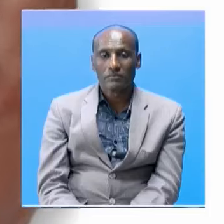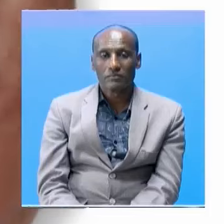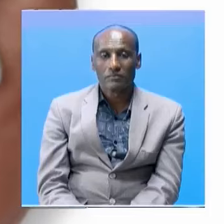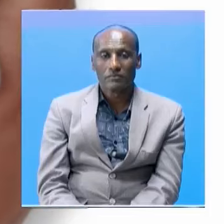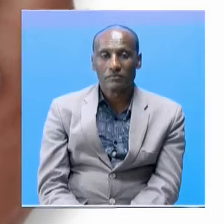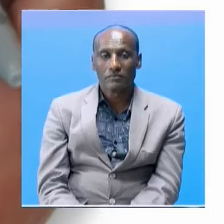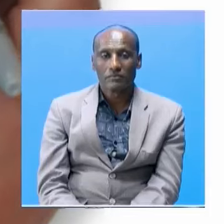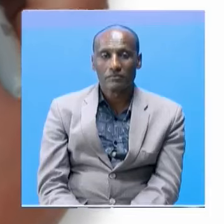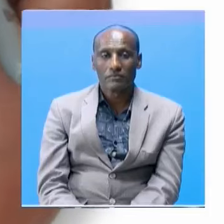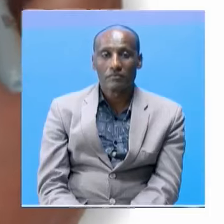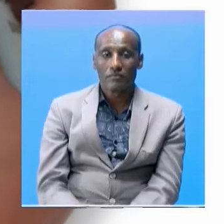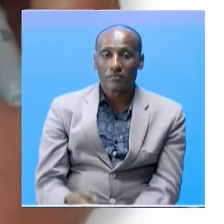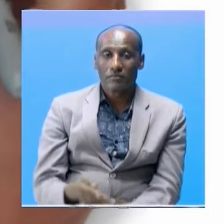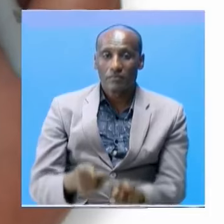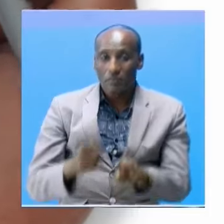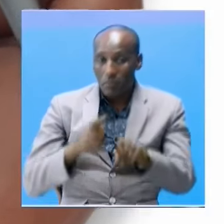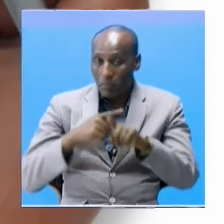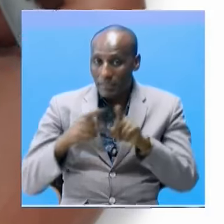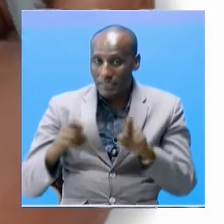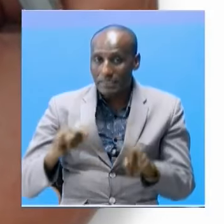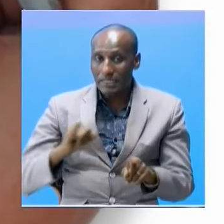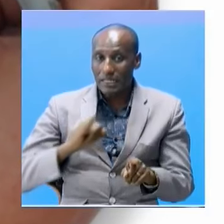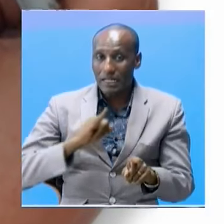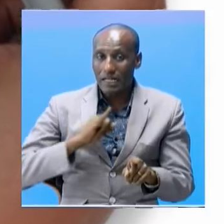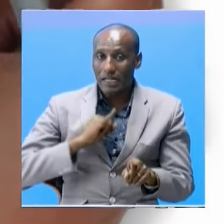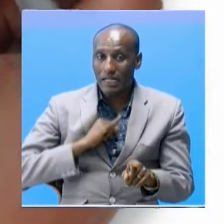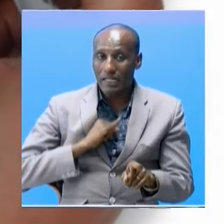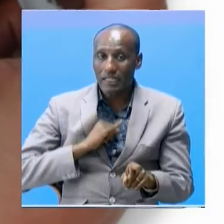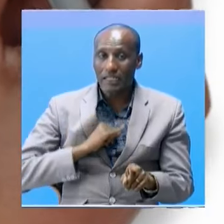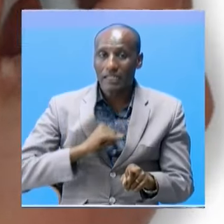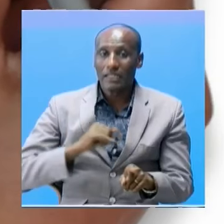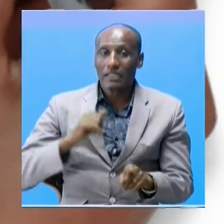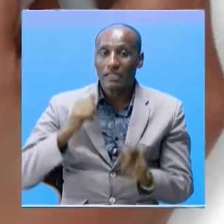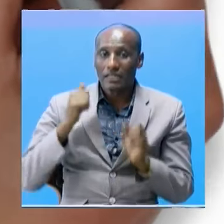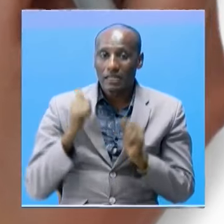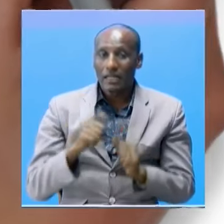but I can't tell. But I can't